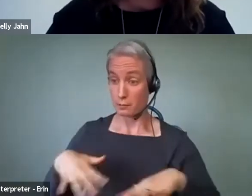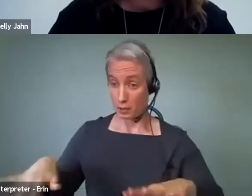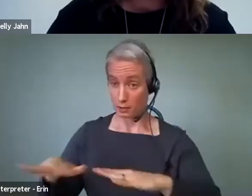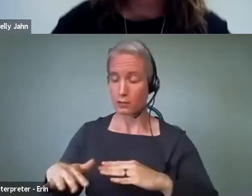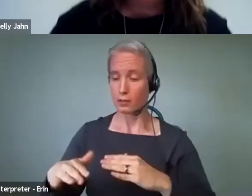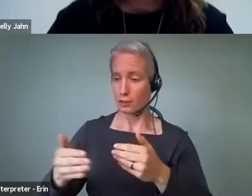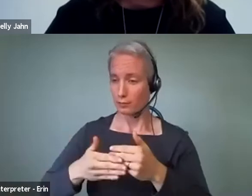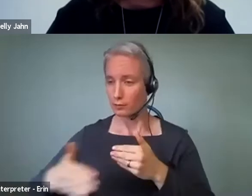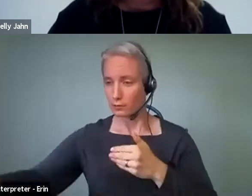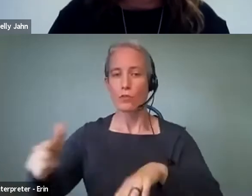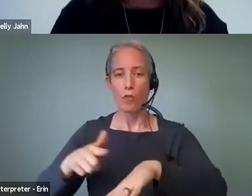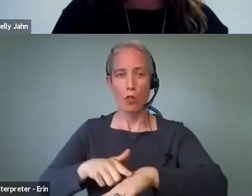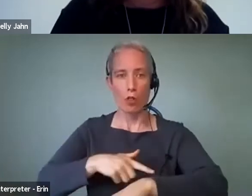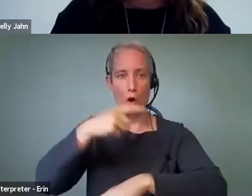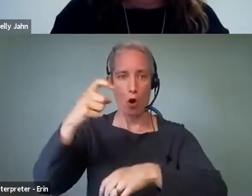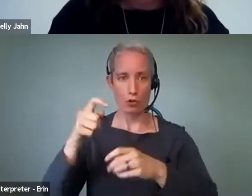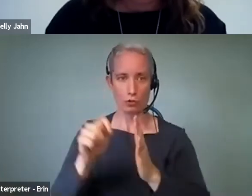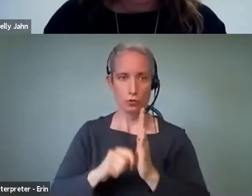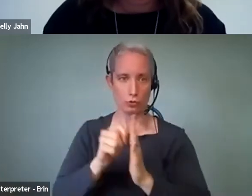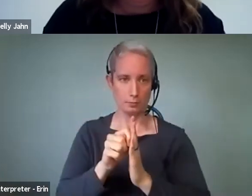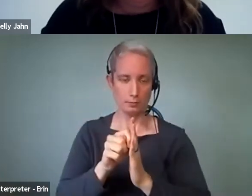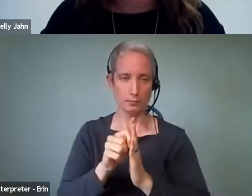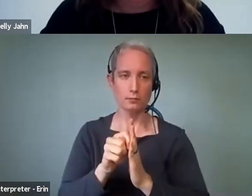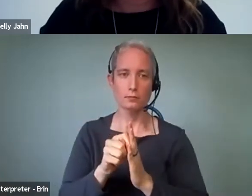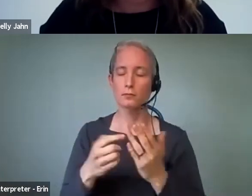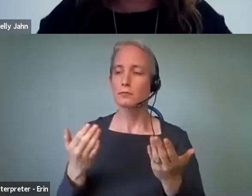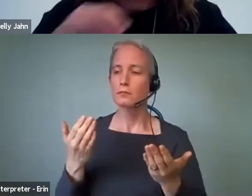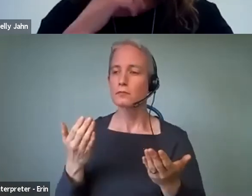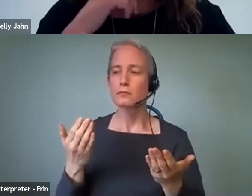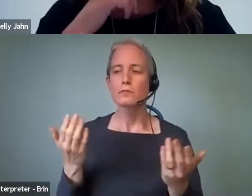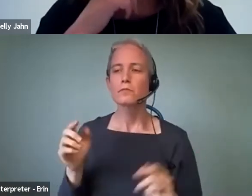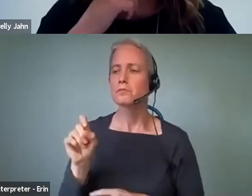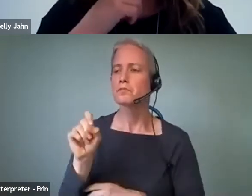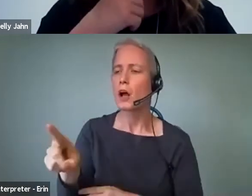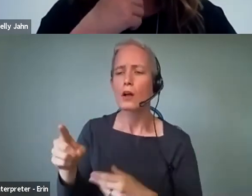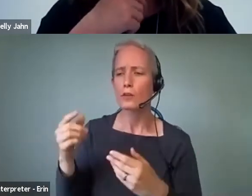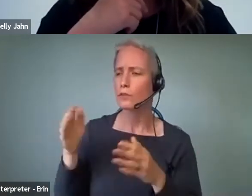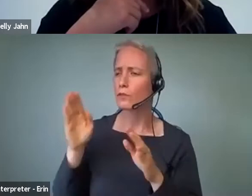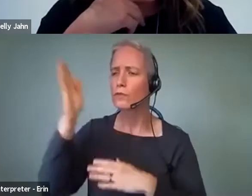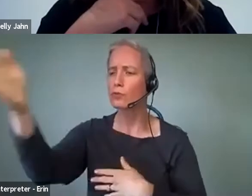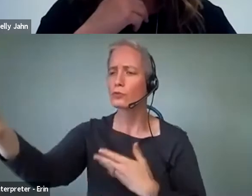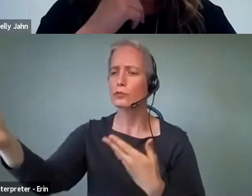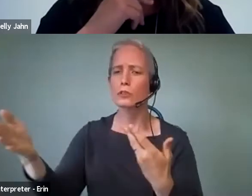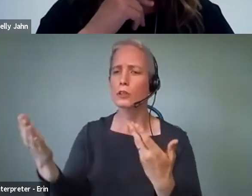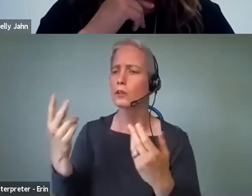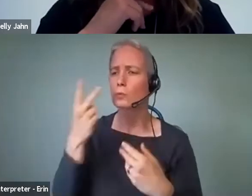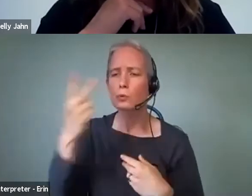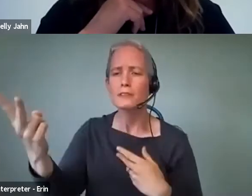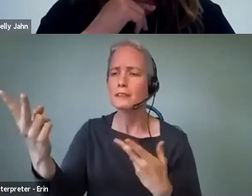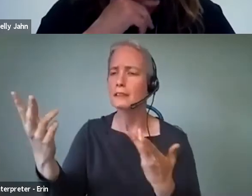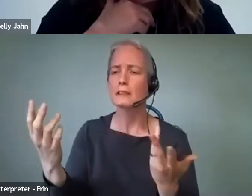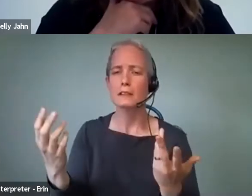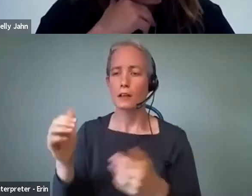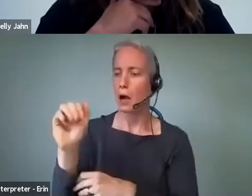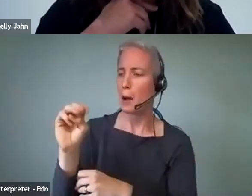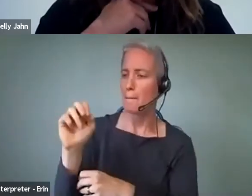And so we could talk a bit about what we might see in the building and workspace amenities and design features that should be considered